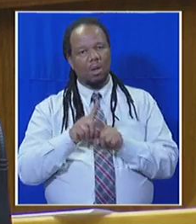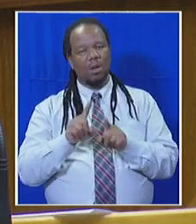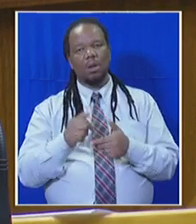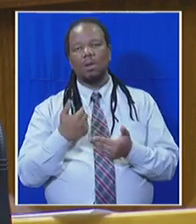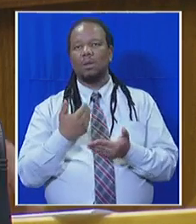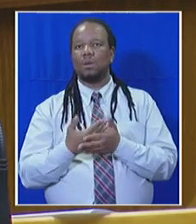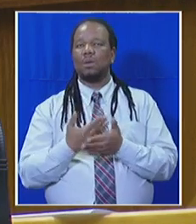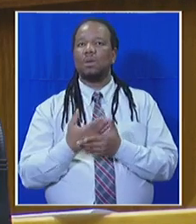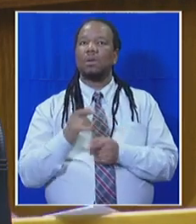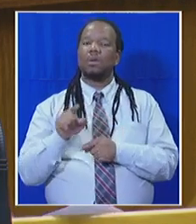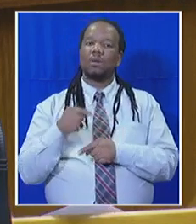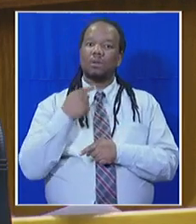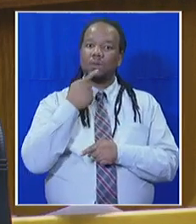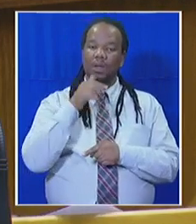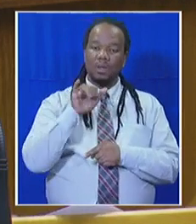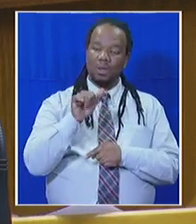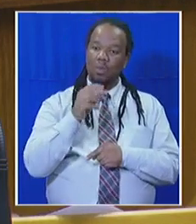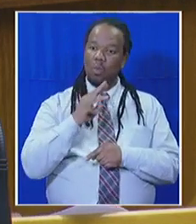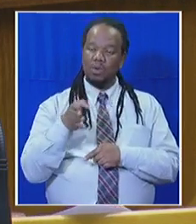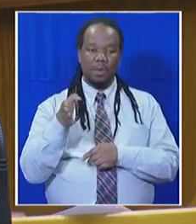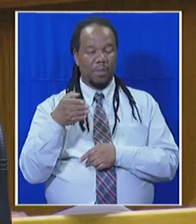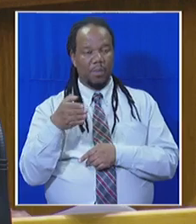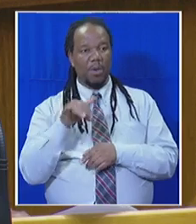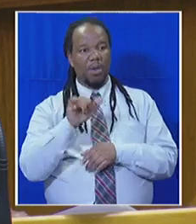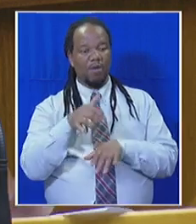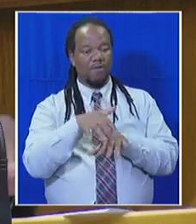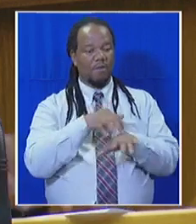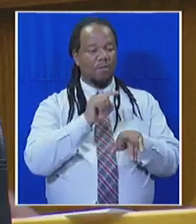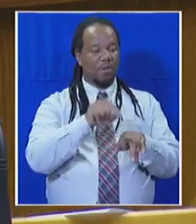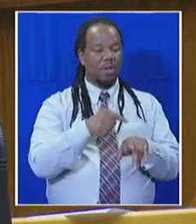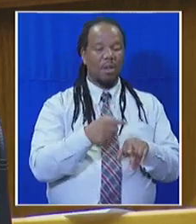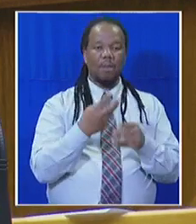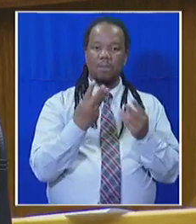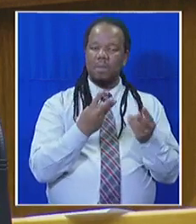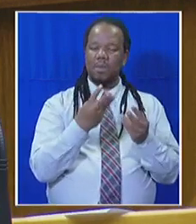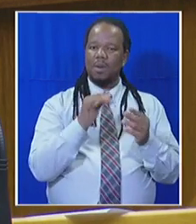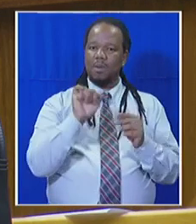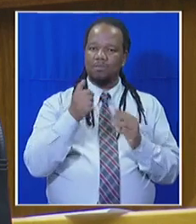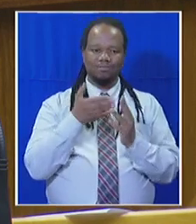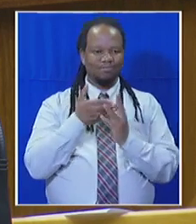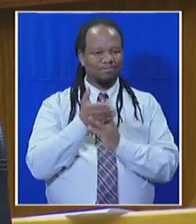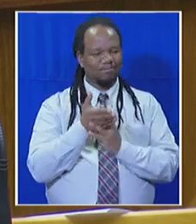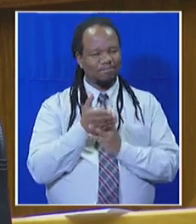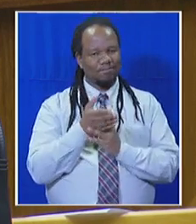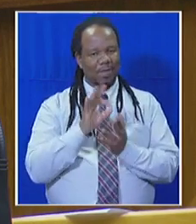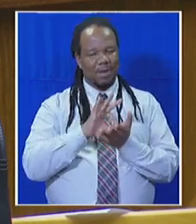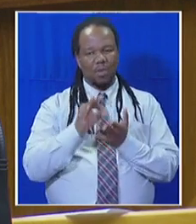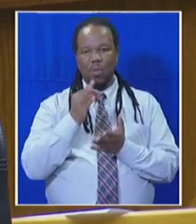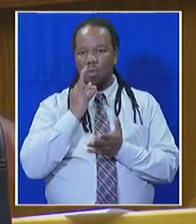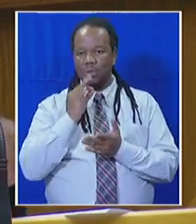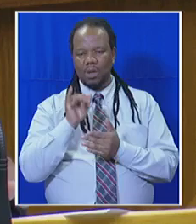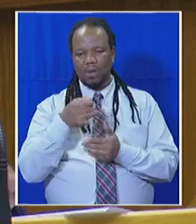seriously threaten our food security and leave millions of our people without access to clean water and safe drinking